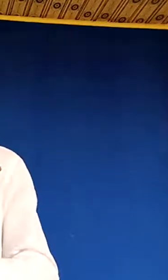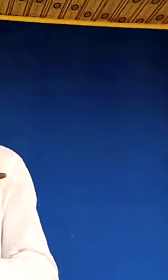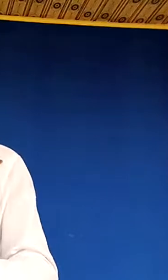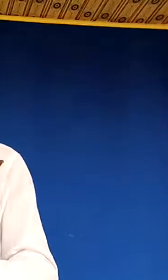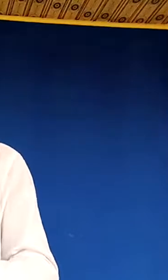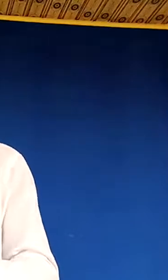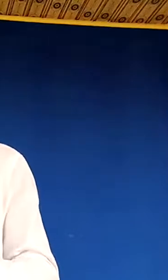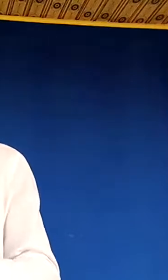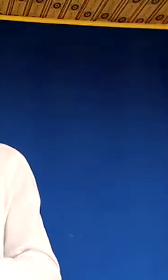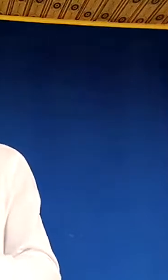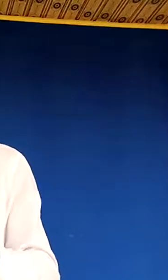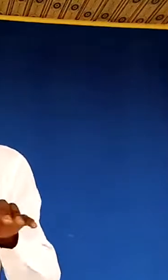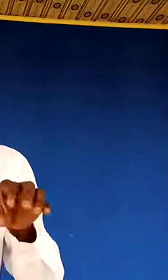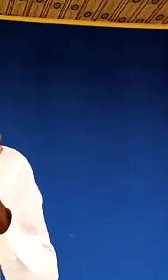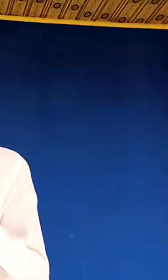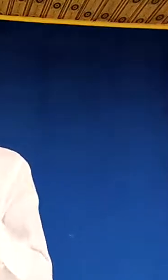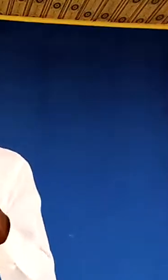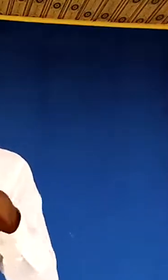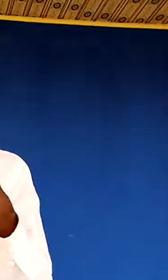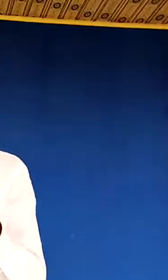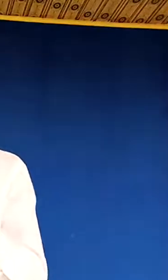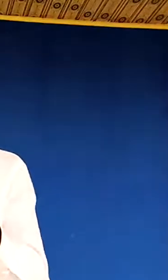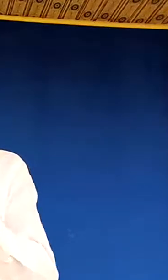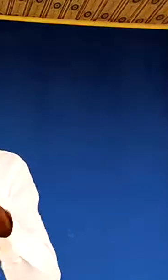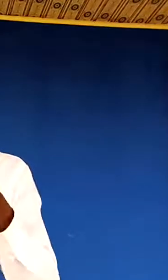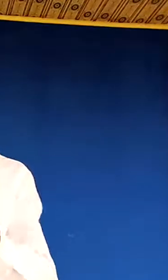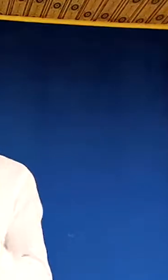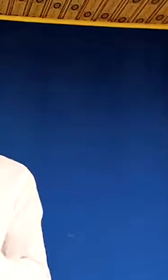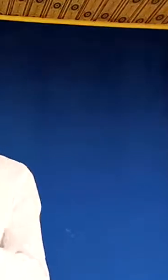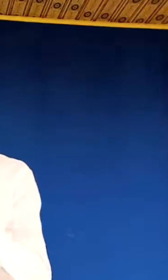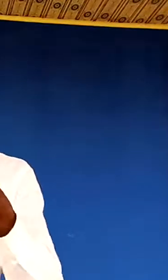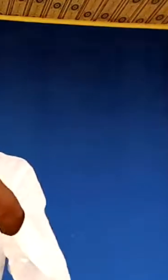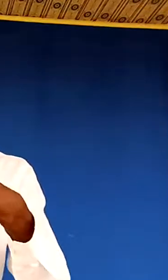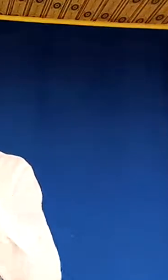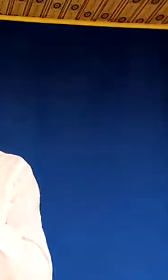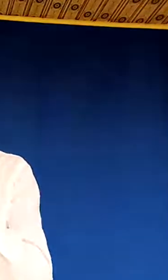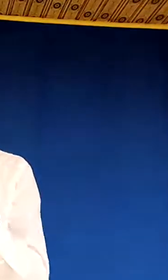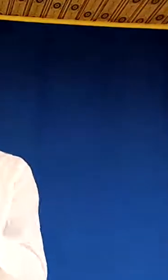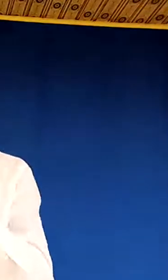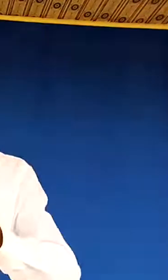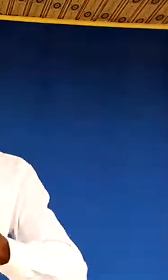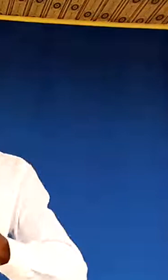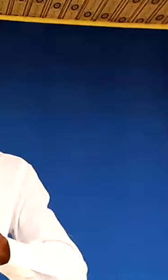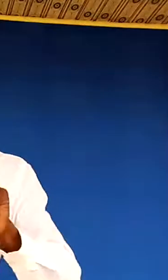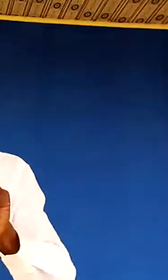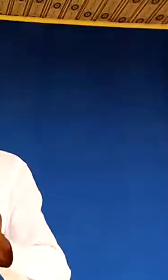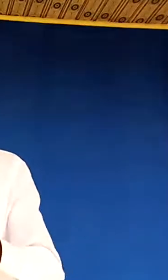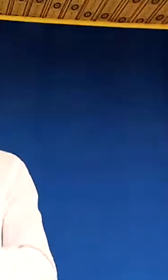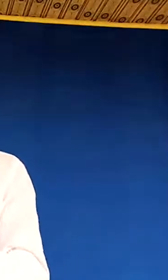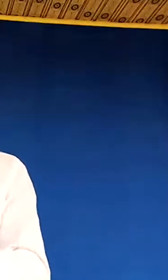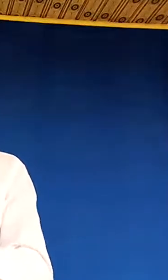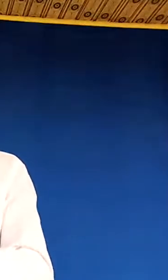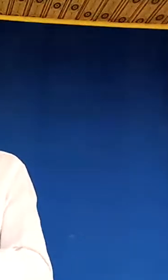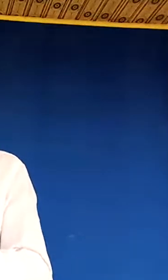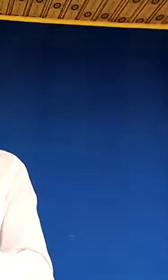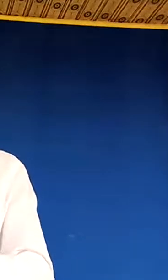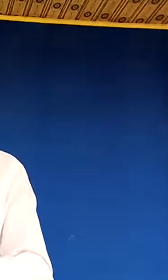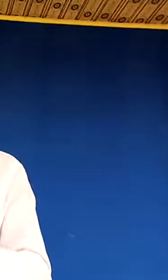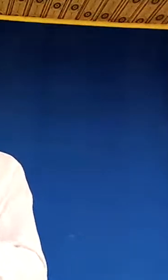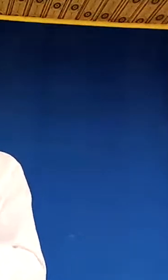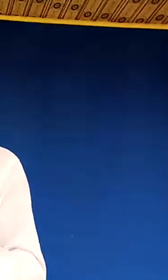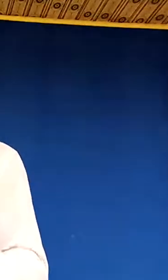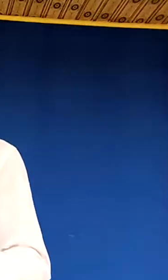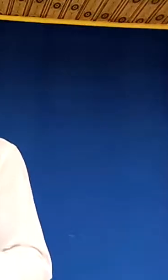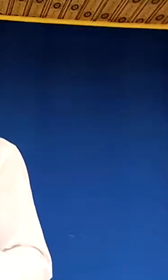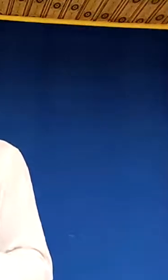life, helping to ensure that people are included. I spoke with him for over an hour, and I